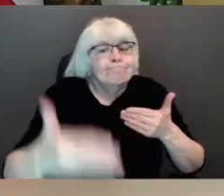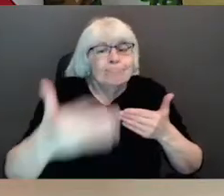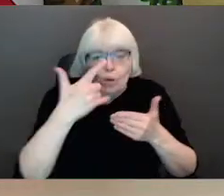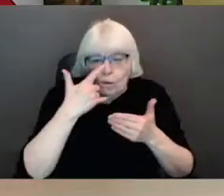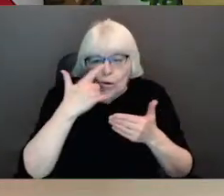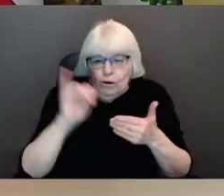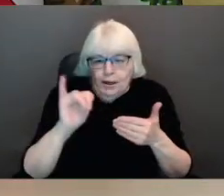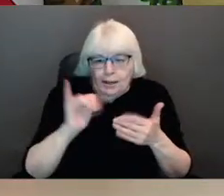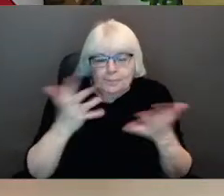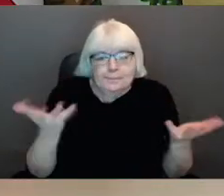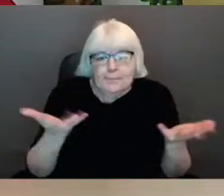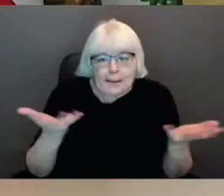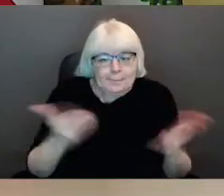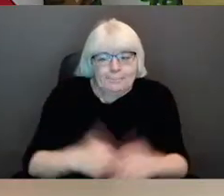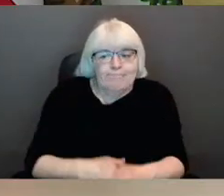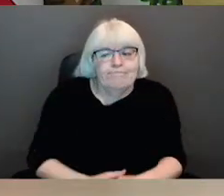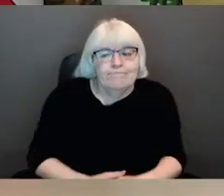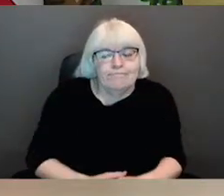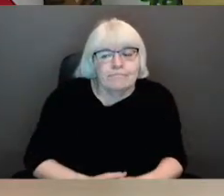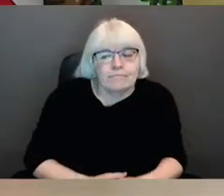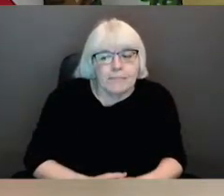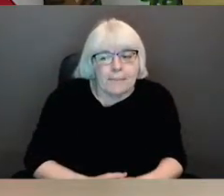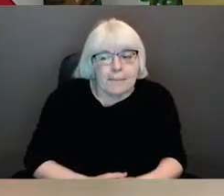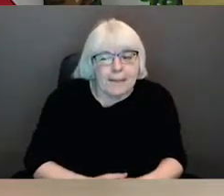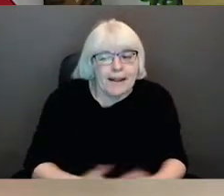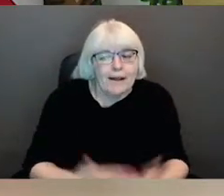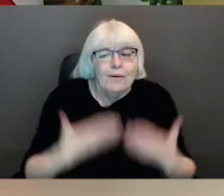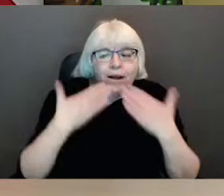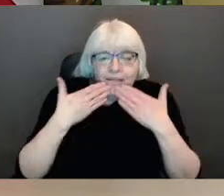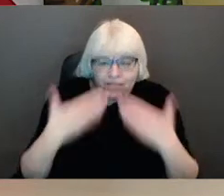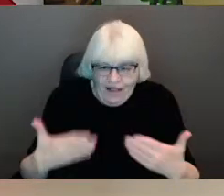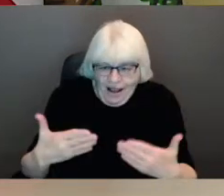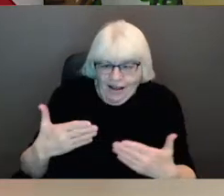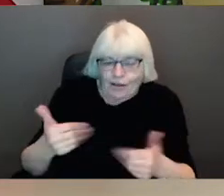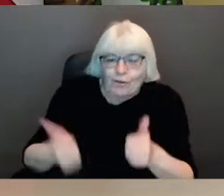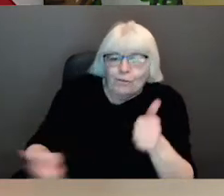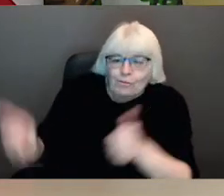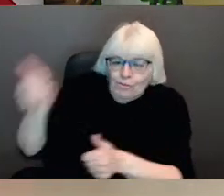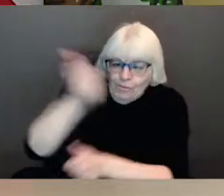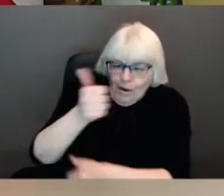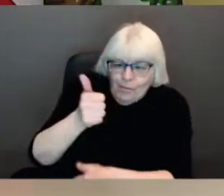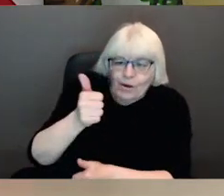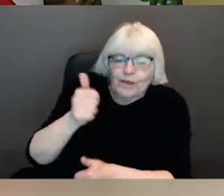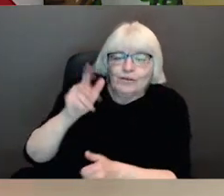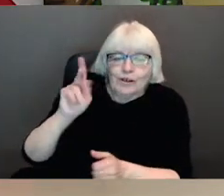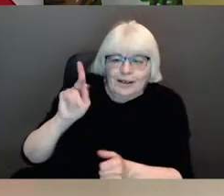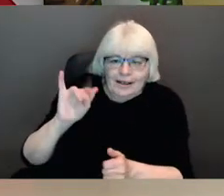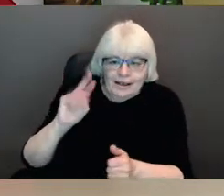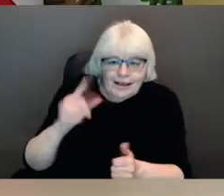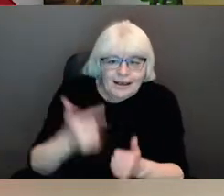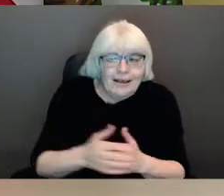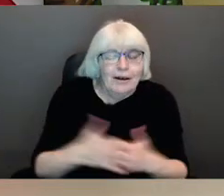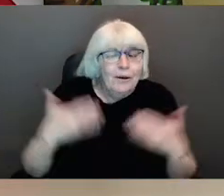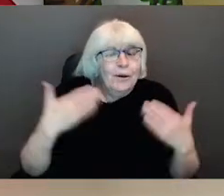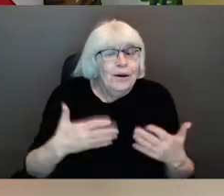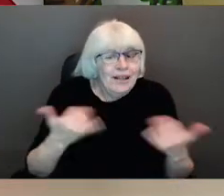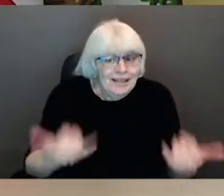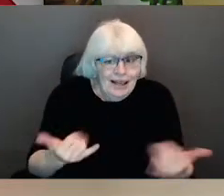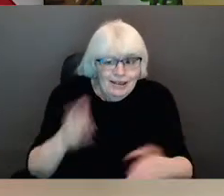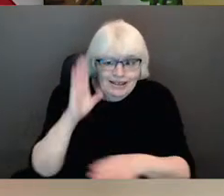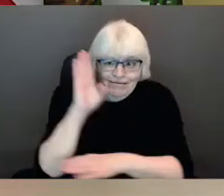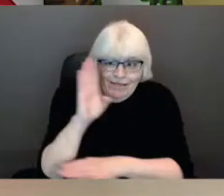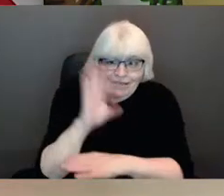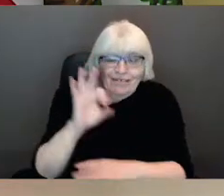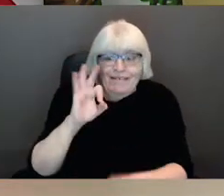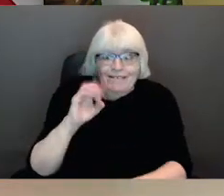Thank you, Premier. Good afternoon. And it's hard to believe it. This is the first day of February, and although it's